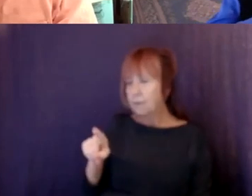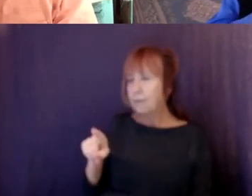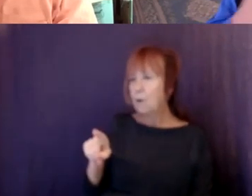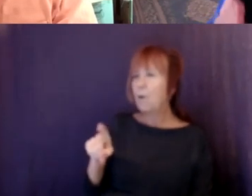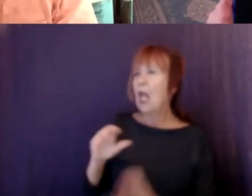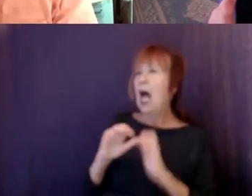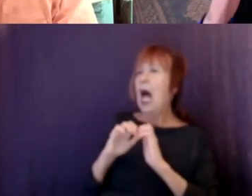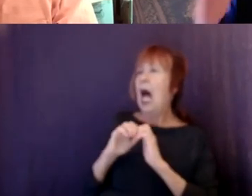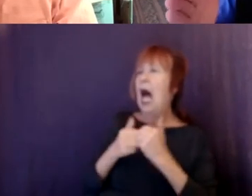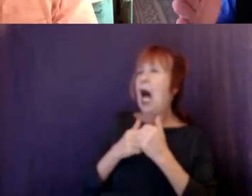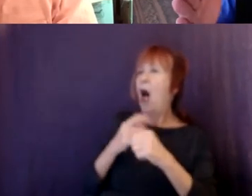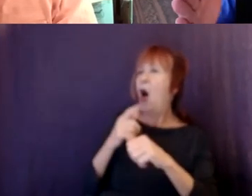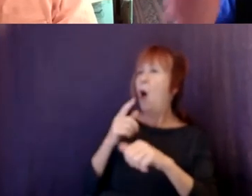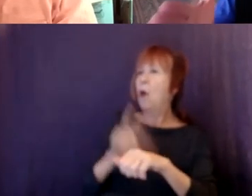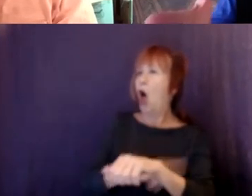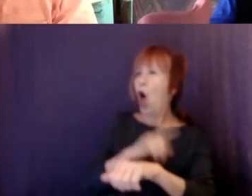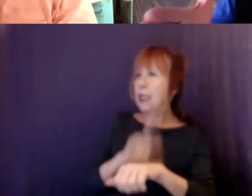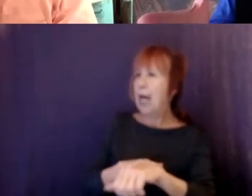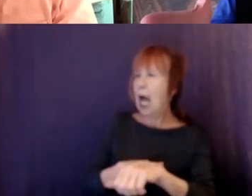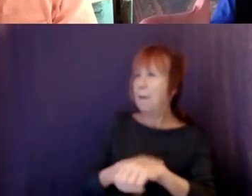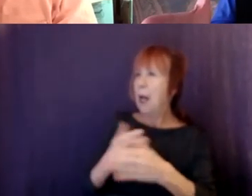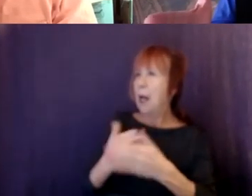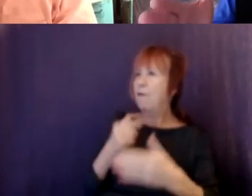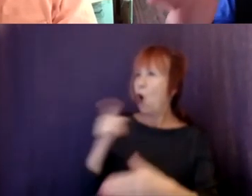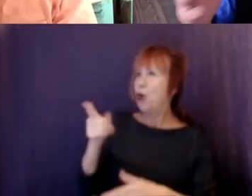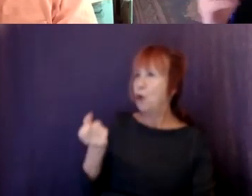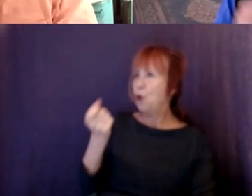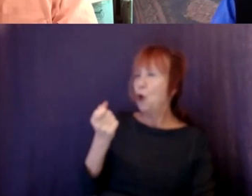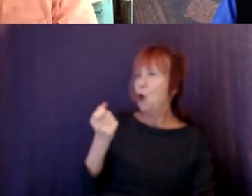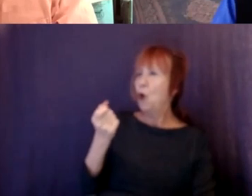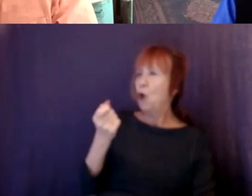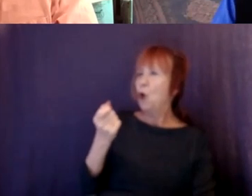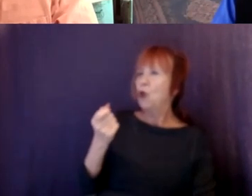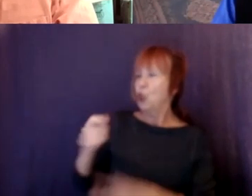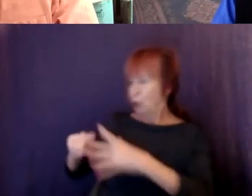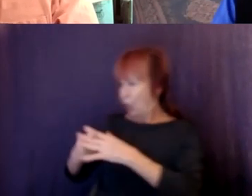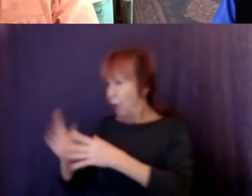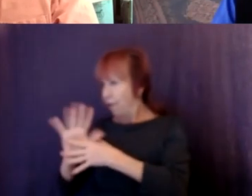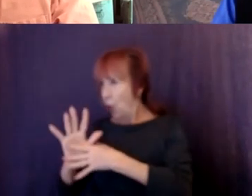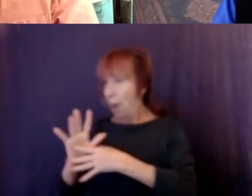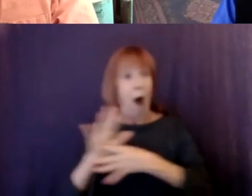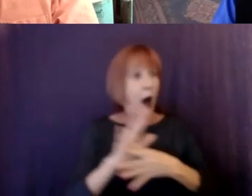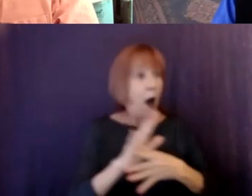how long was it before you realized you had these tapes from when you wanted to do it?